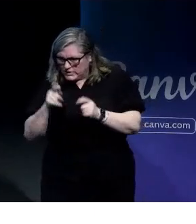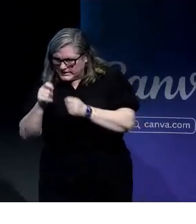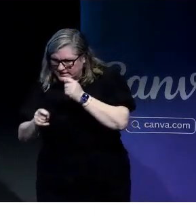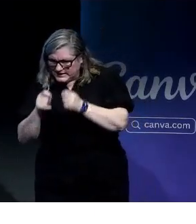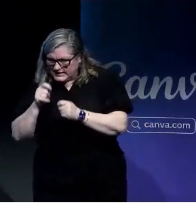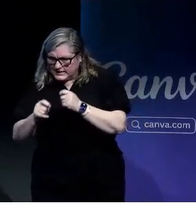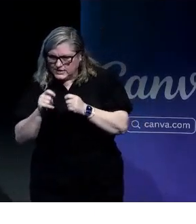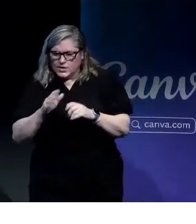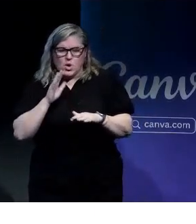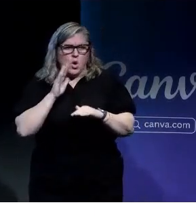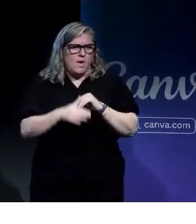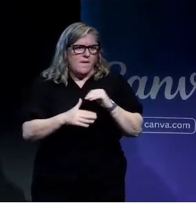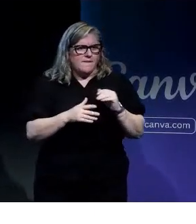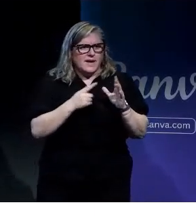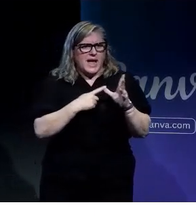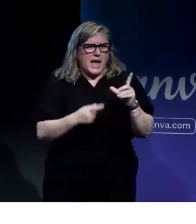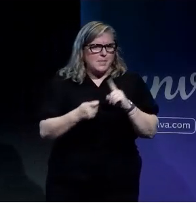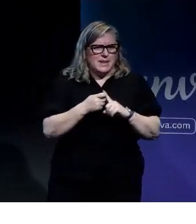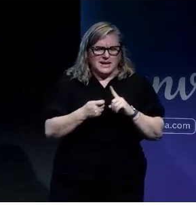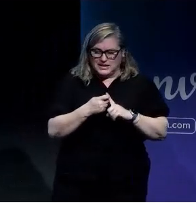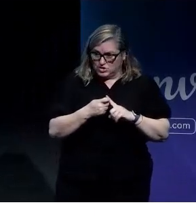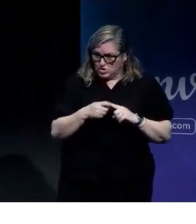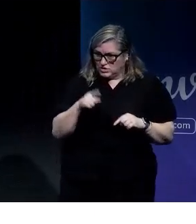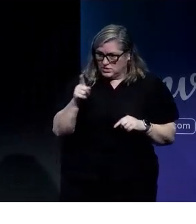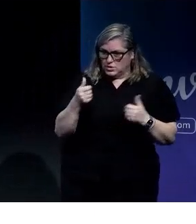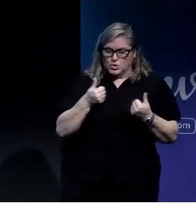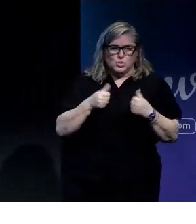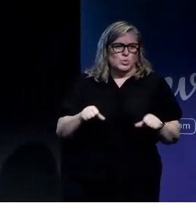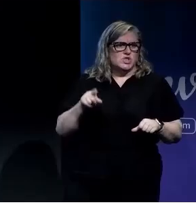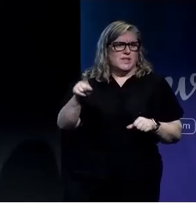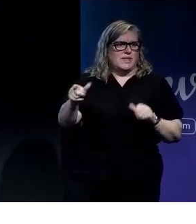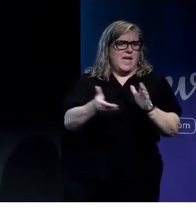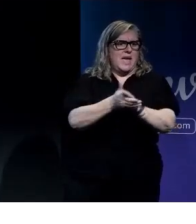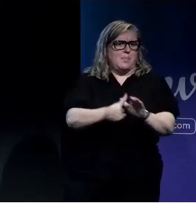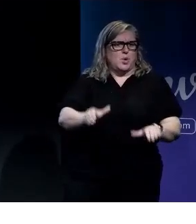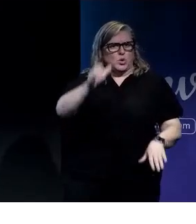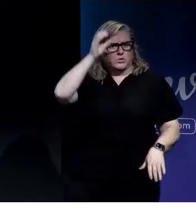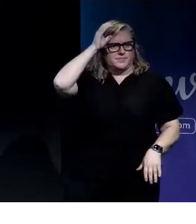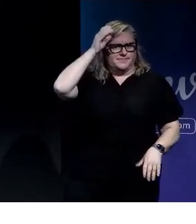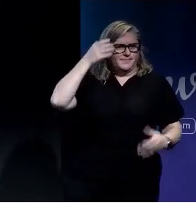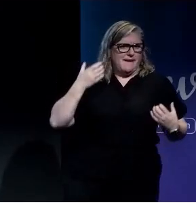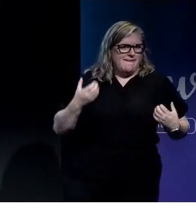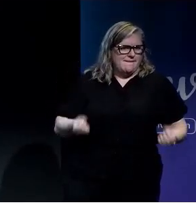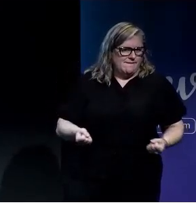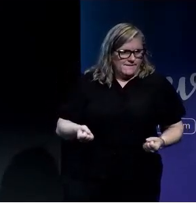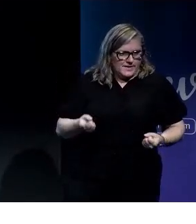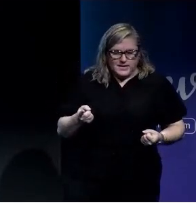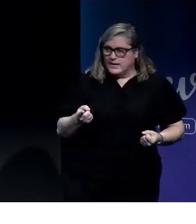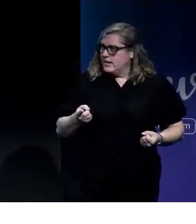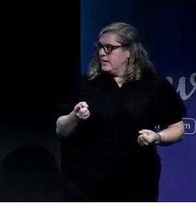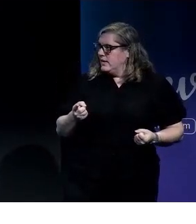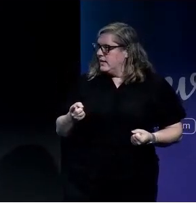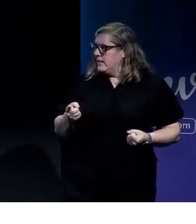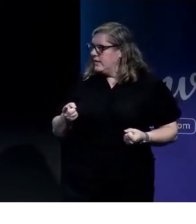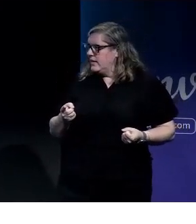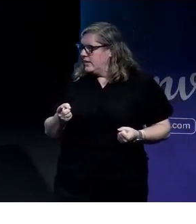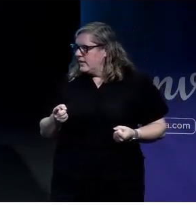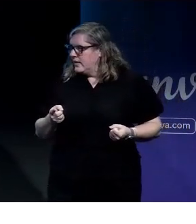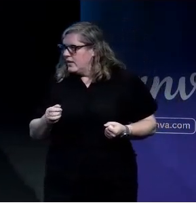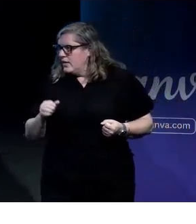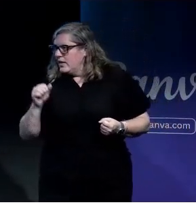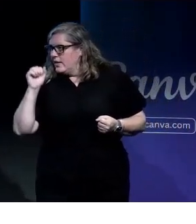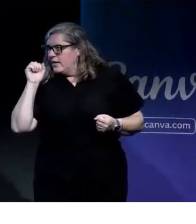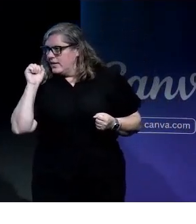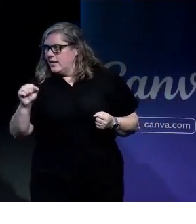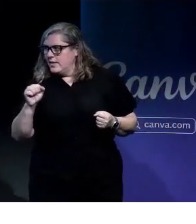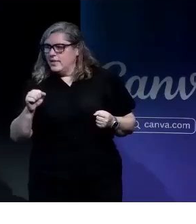of applications, and generally carry the expertise that your vendors will likely be relying on